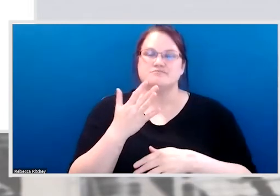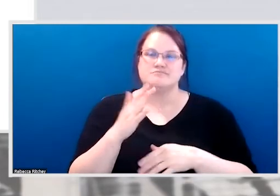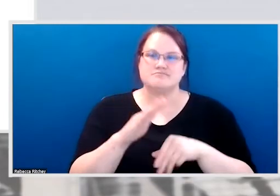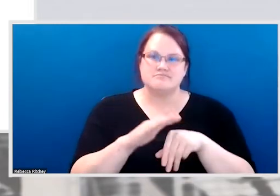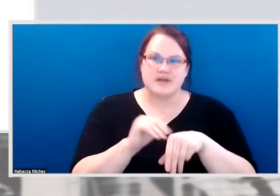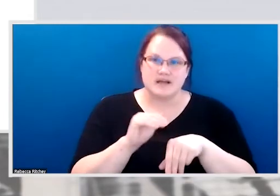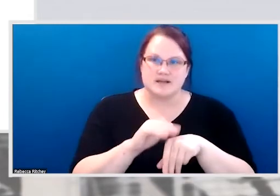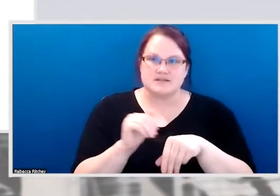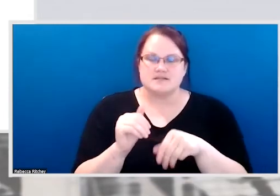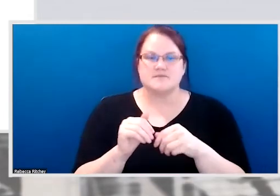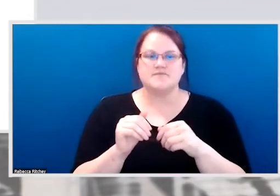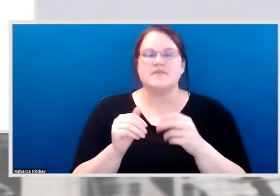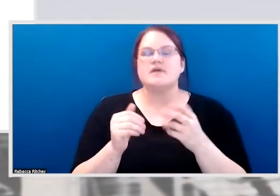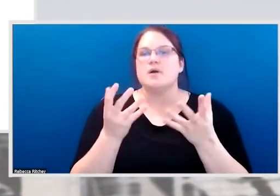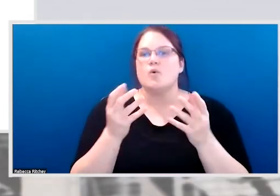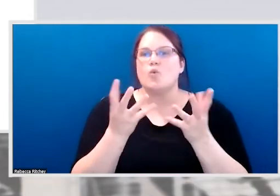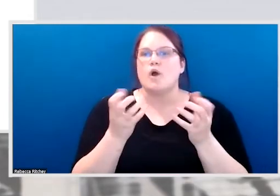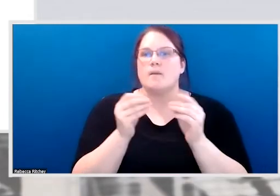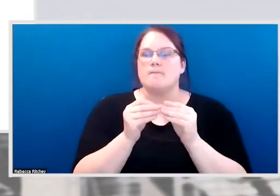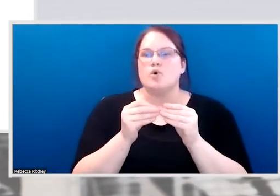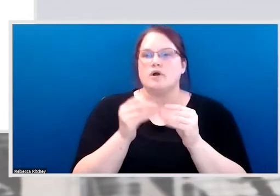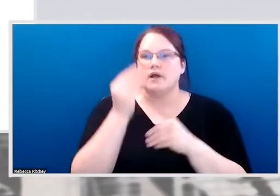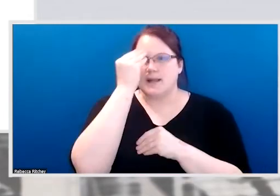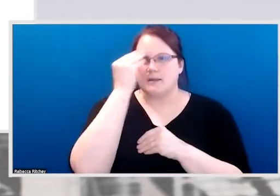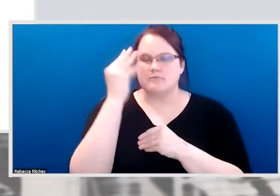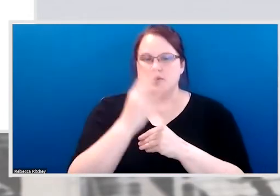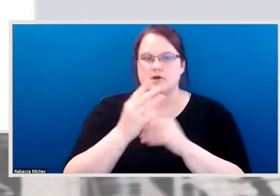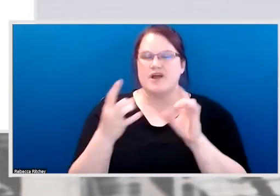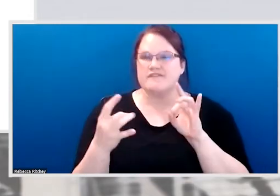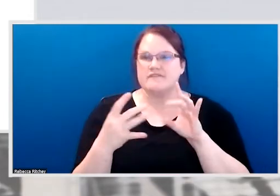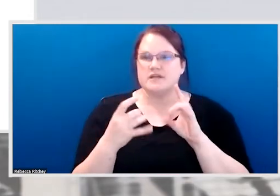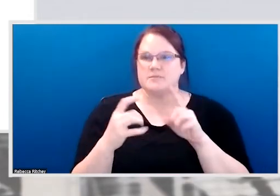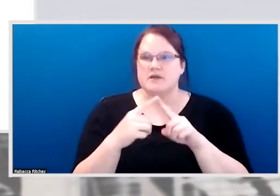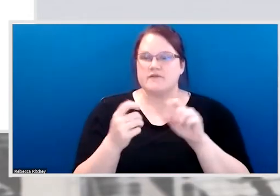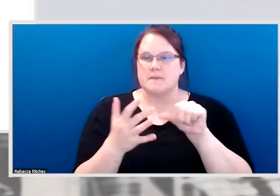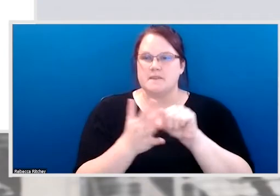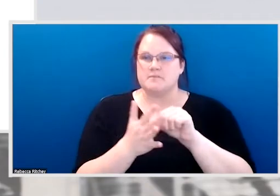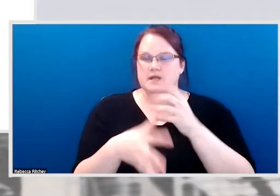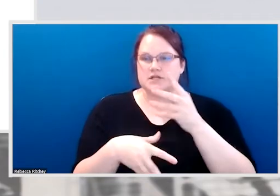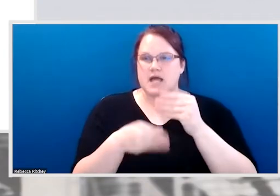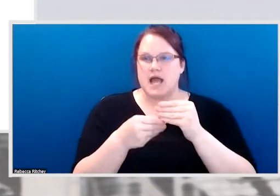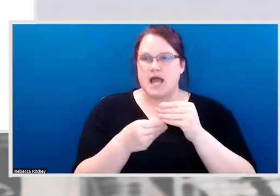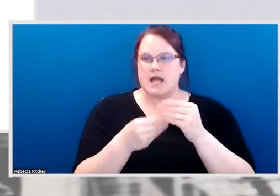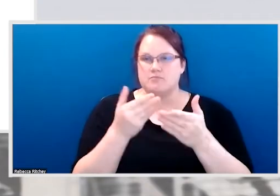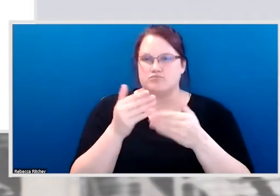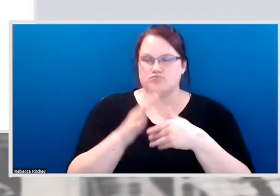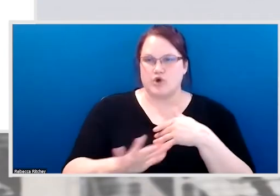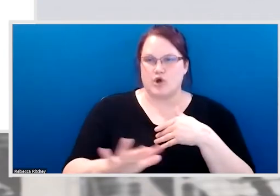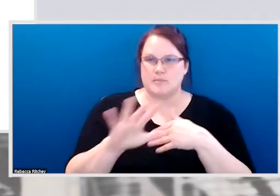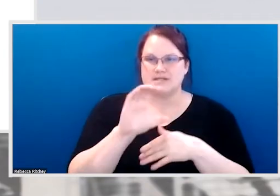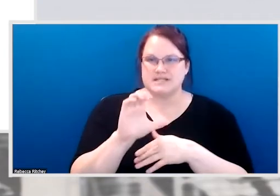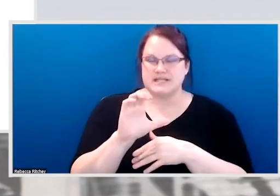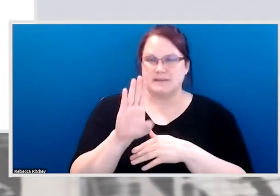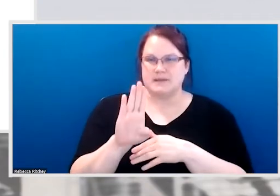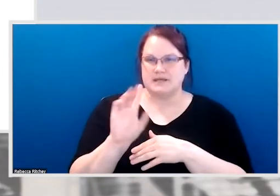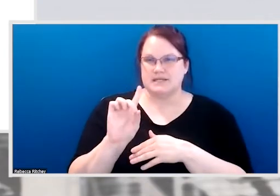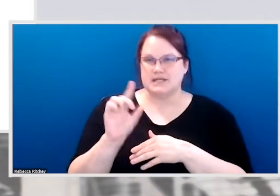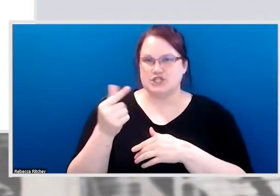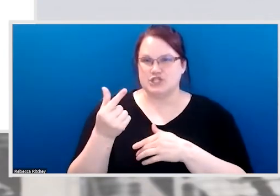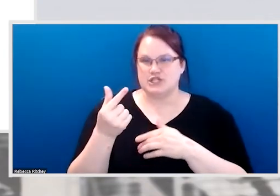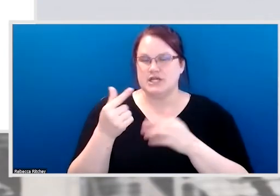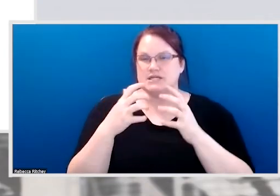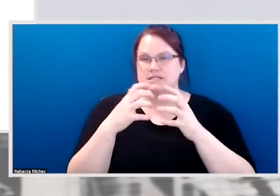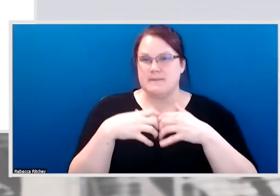for additional input. So we've used the feedback from this page to add properties to our CDBG demolition request